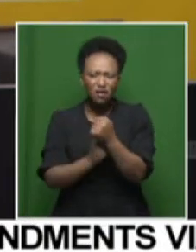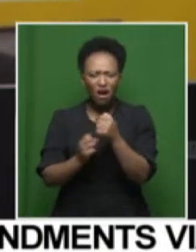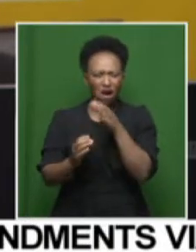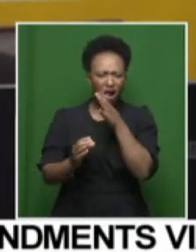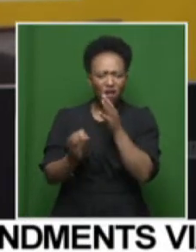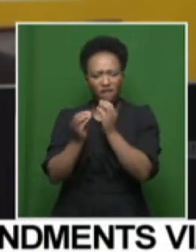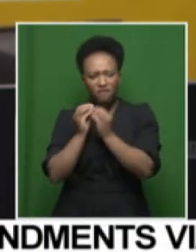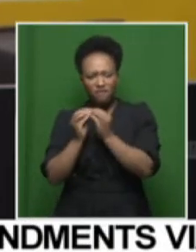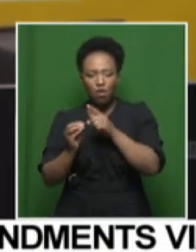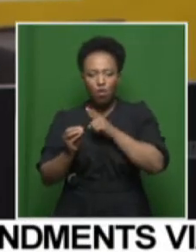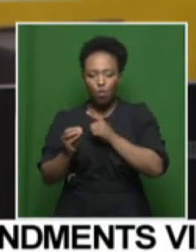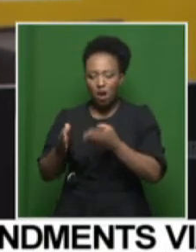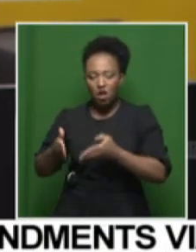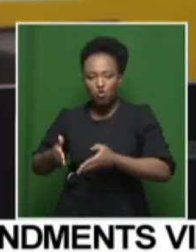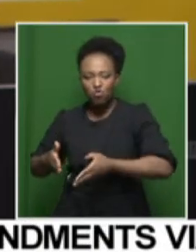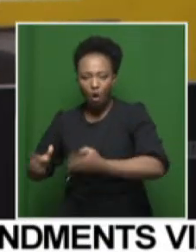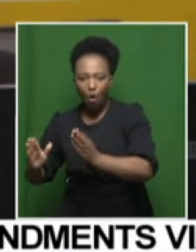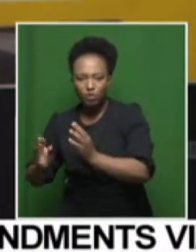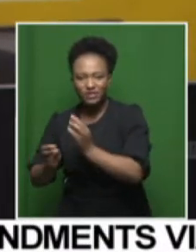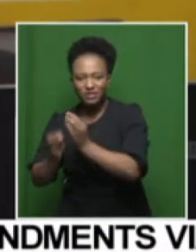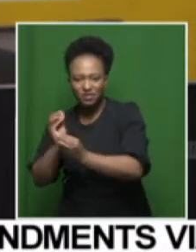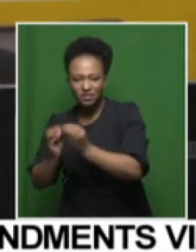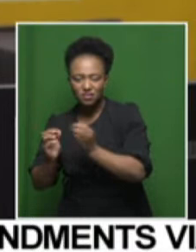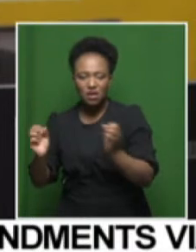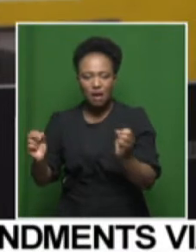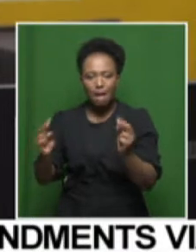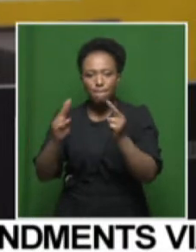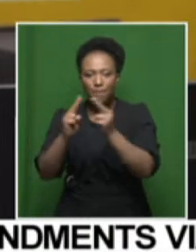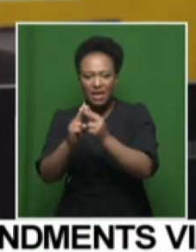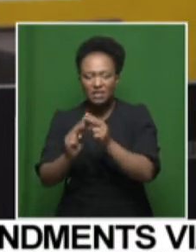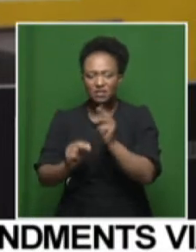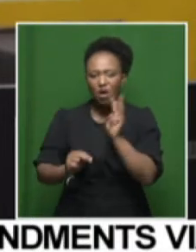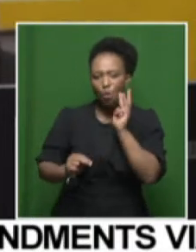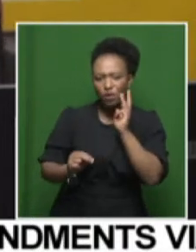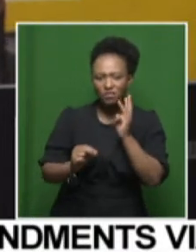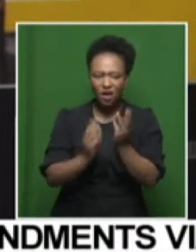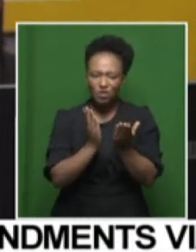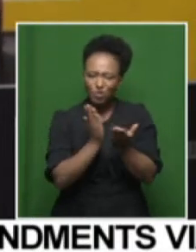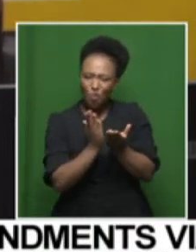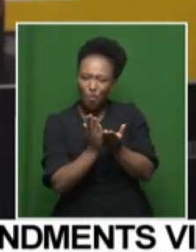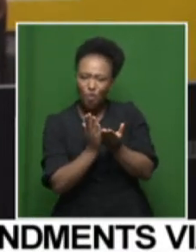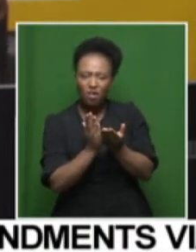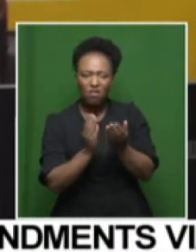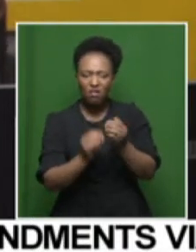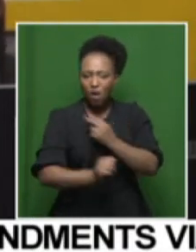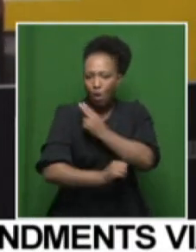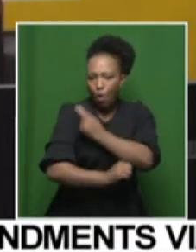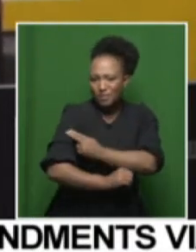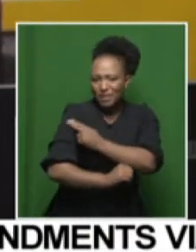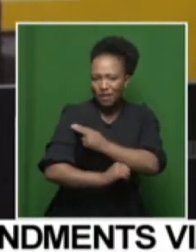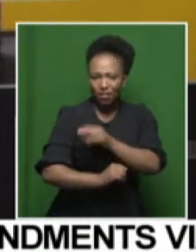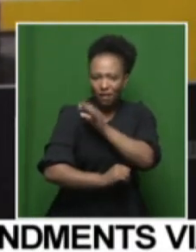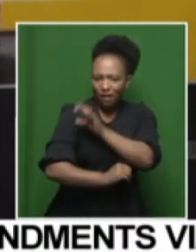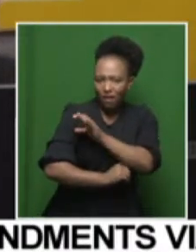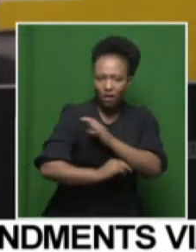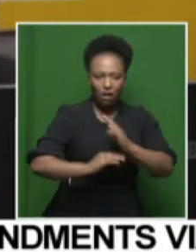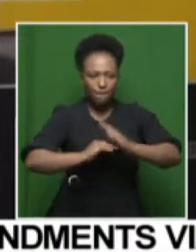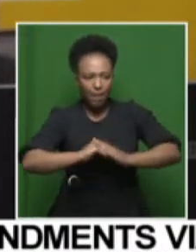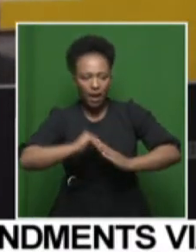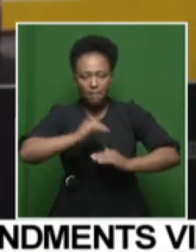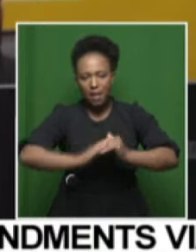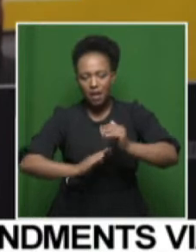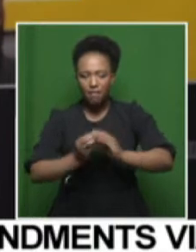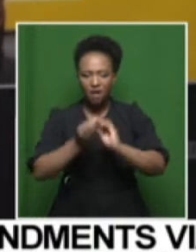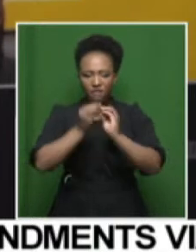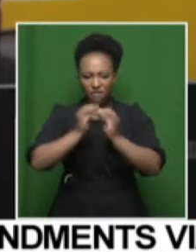we upgrade roads, bridges, water, sewer transport, schools infrastructure, hospitals and clinics, the aim is to